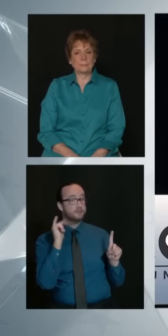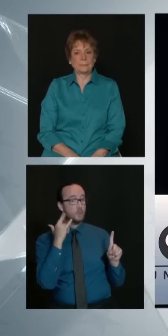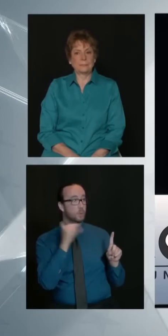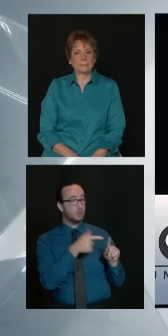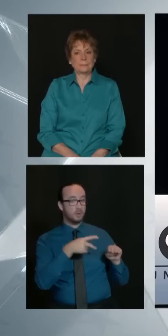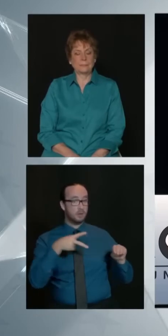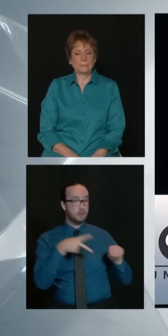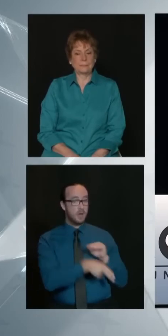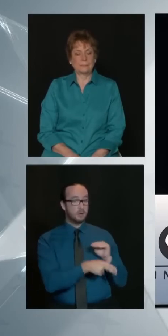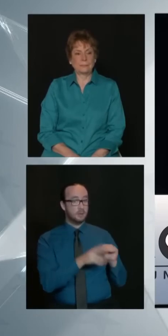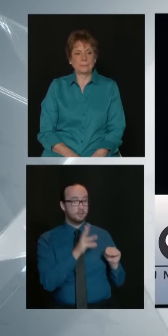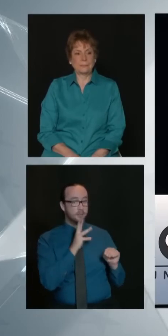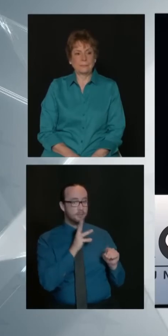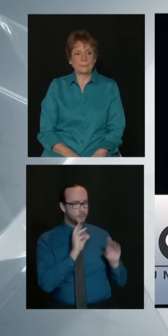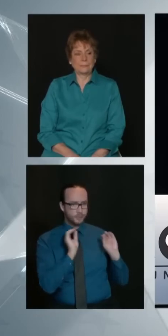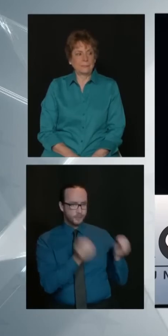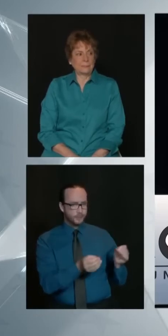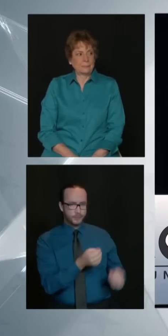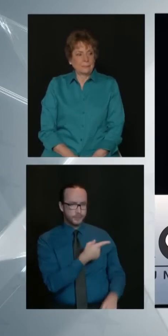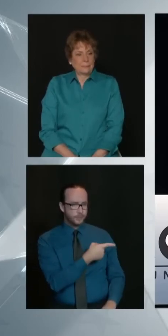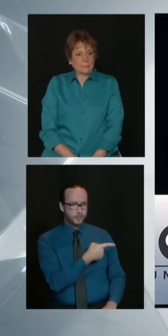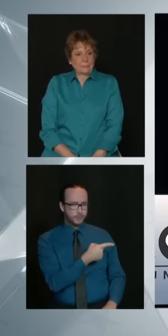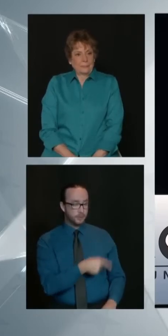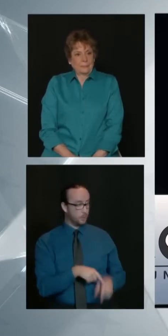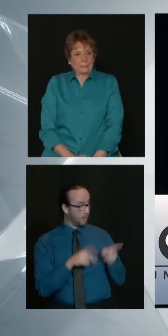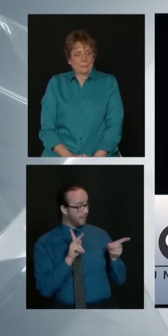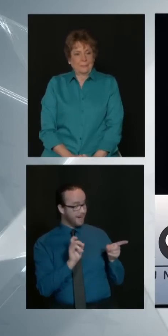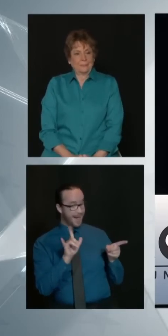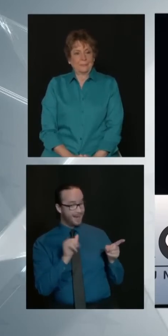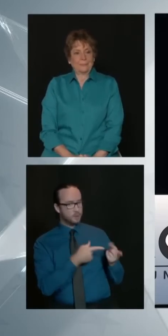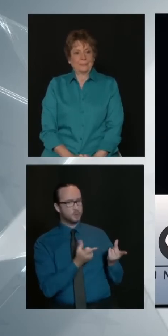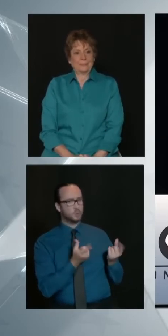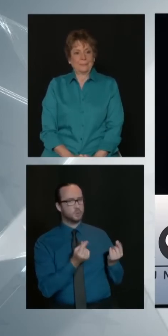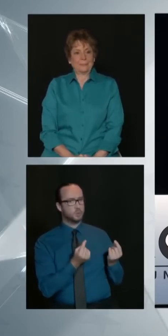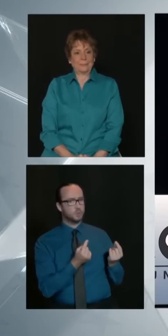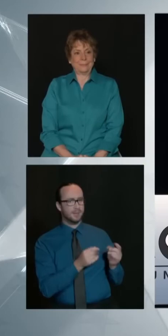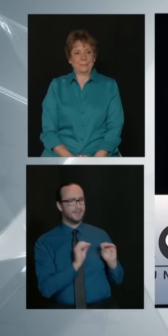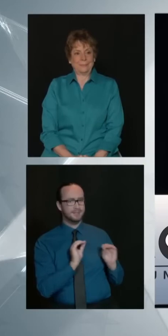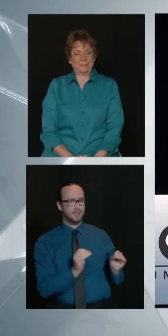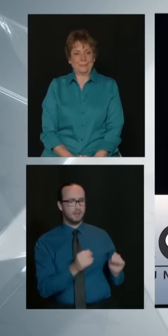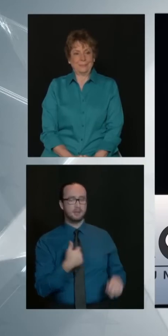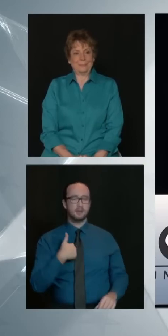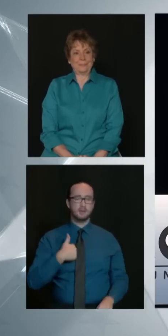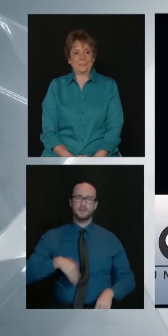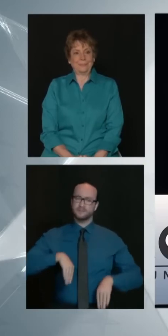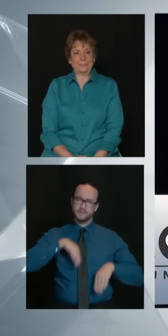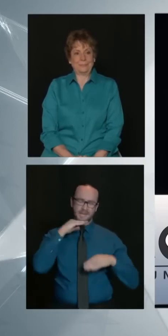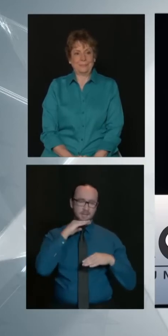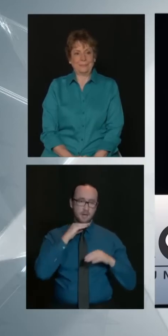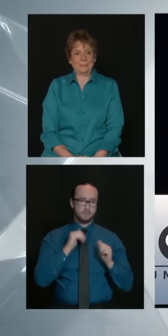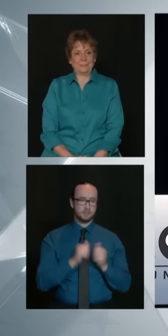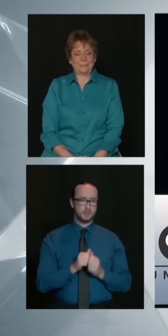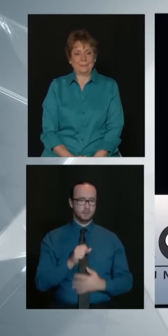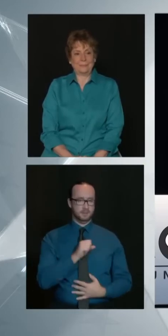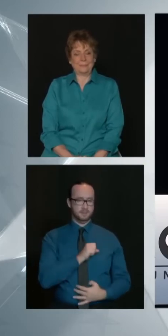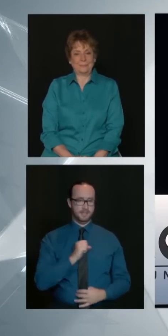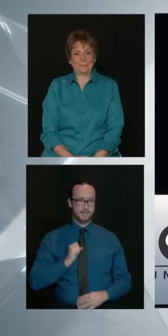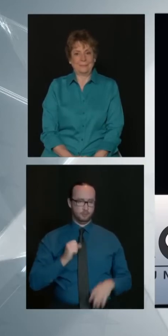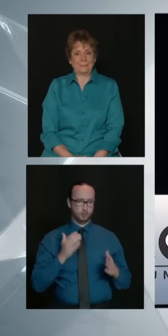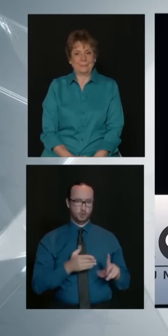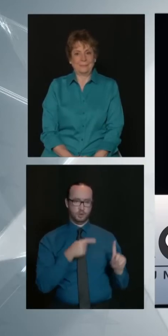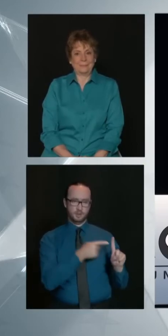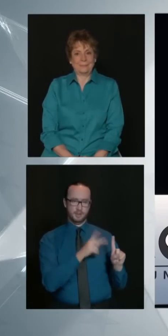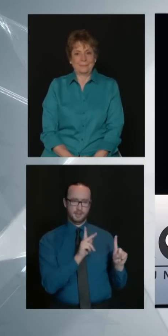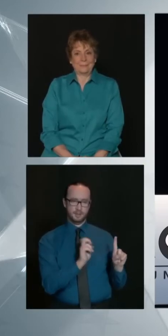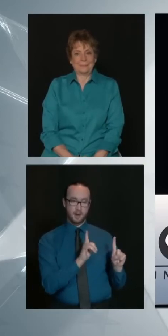Kelly did about it? Nothing. I am tired of Senator Kelly acting like the third senator from California. We need someone in there with sharp elbows who's